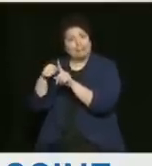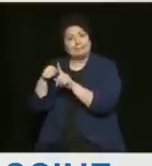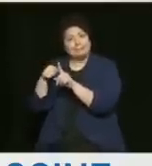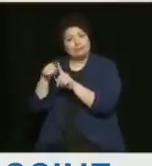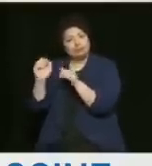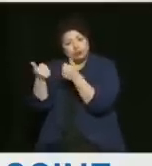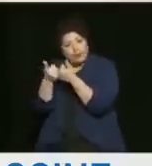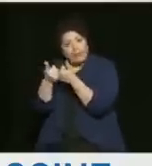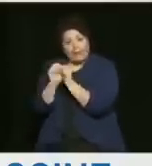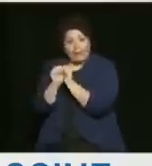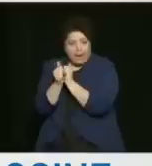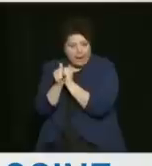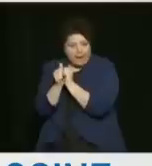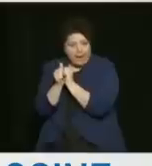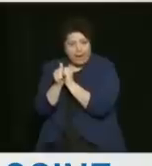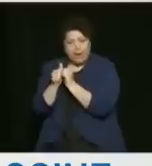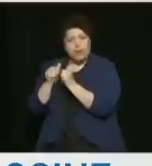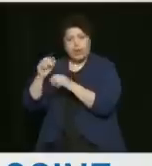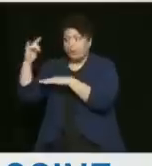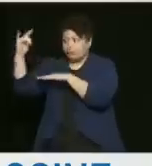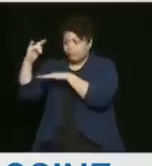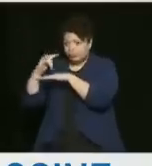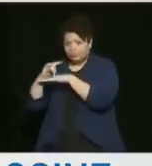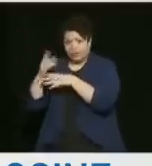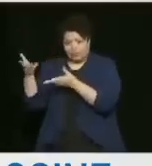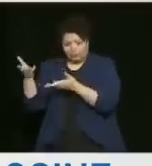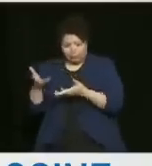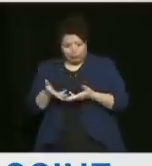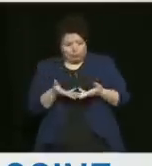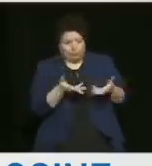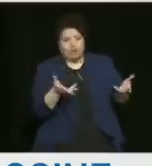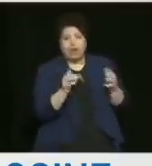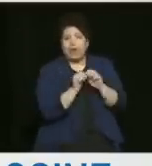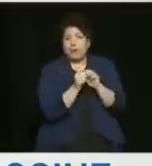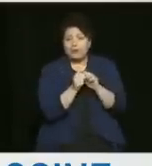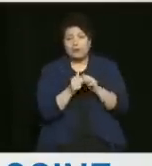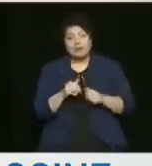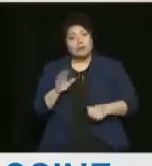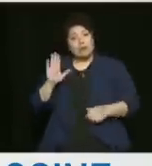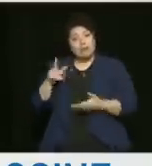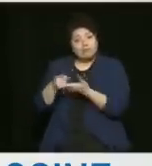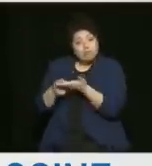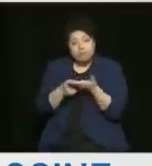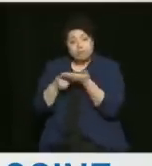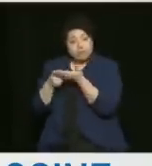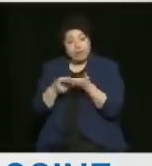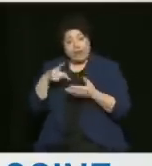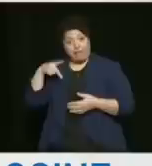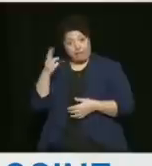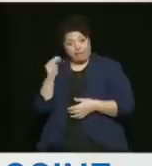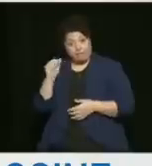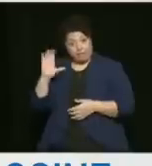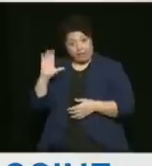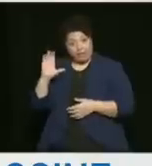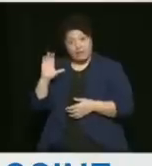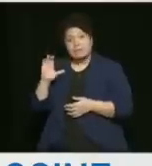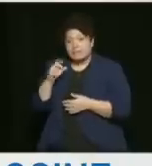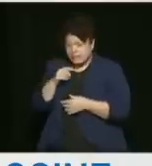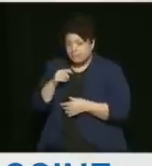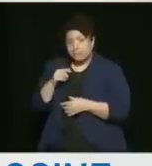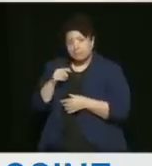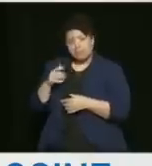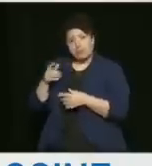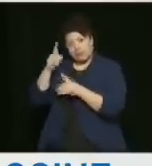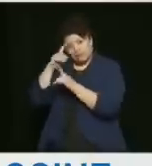requirements, ultra cold chain. The discussions we've had at the SAC table have led to a consensus decision that it doesn't make